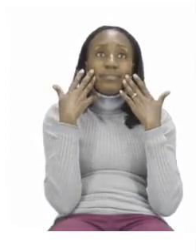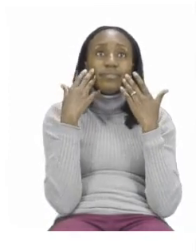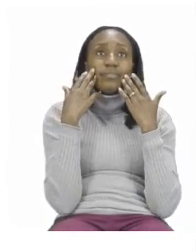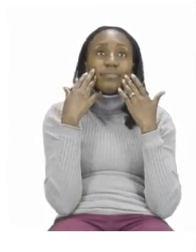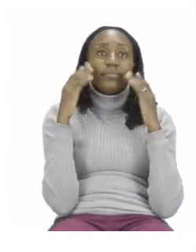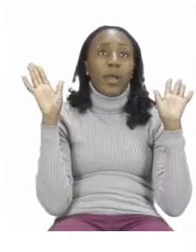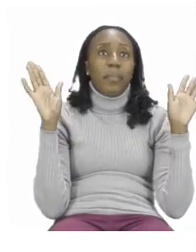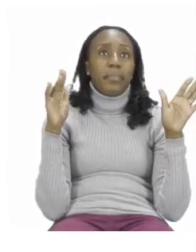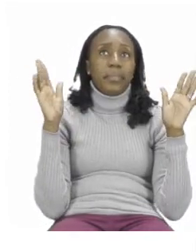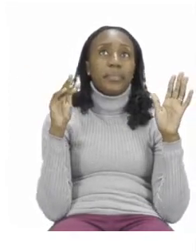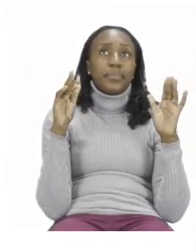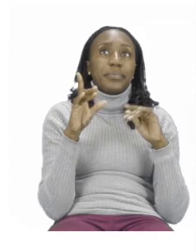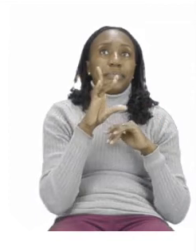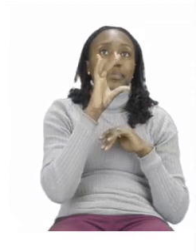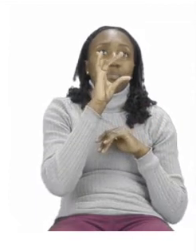bird,